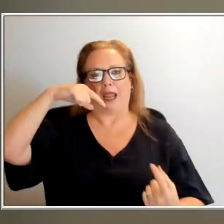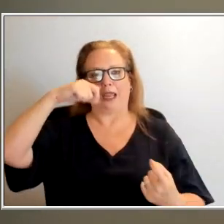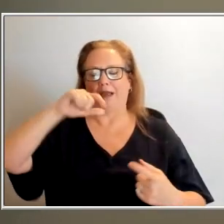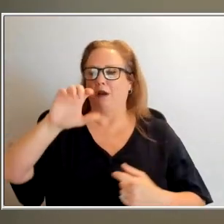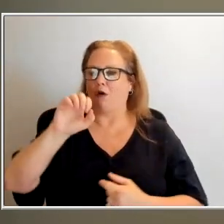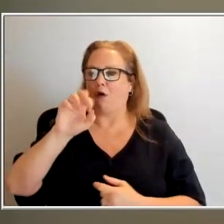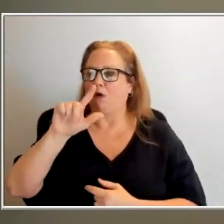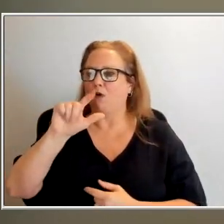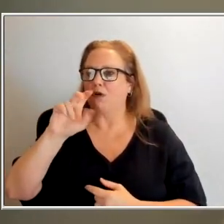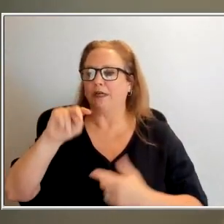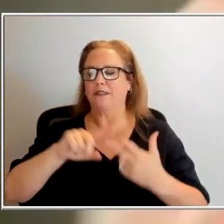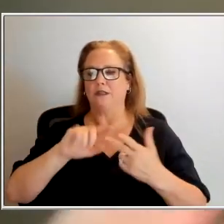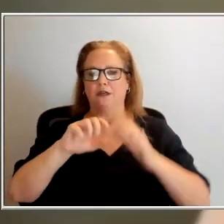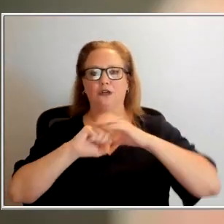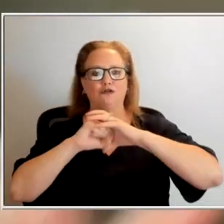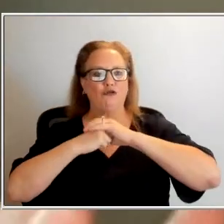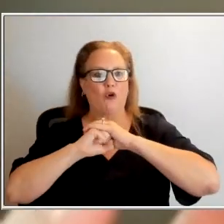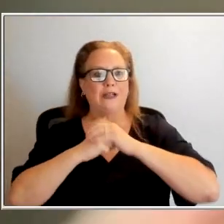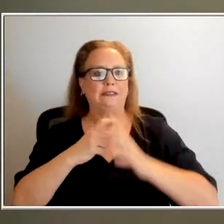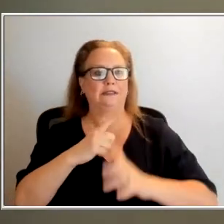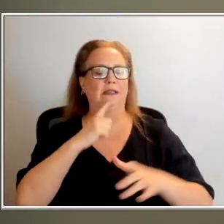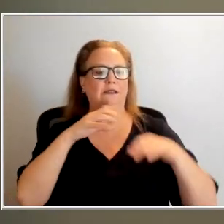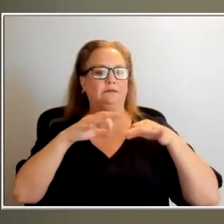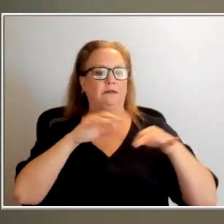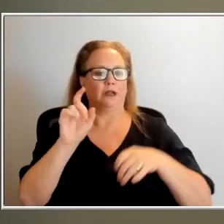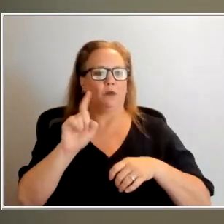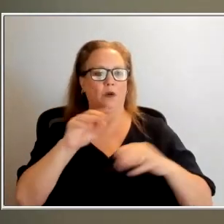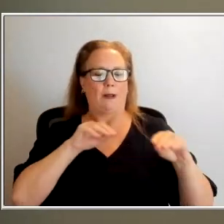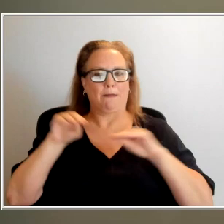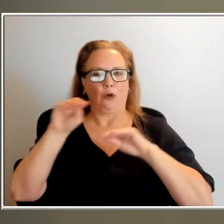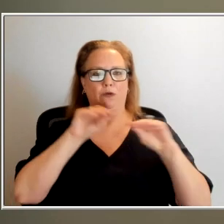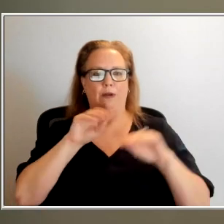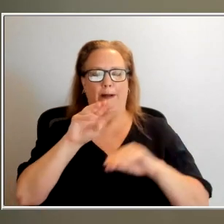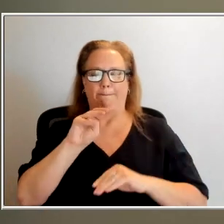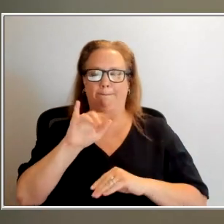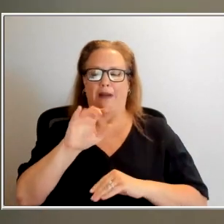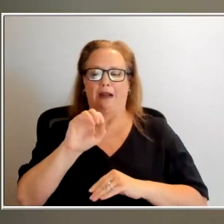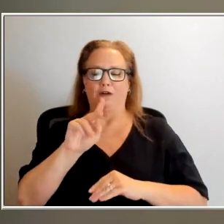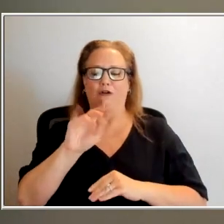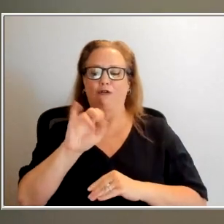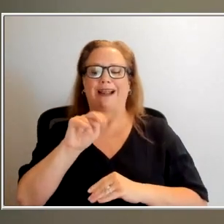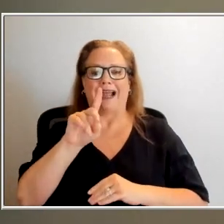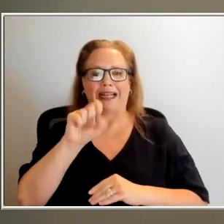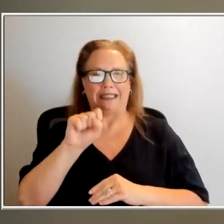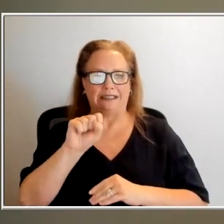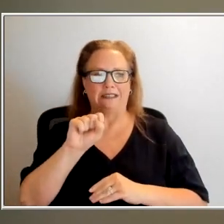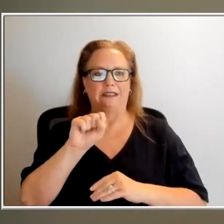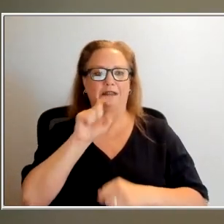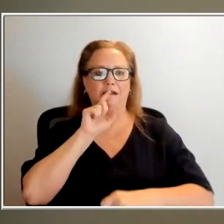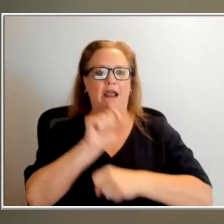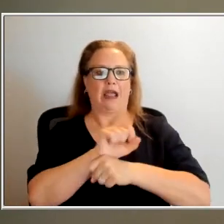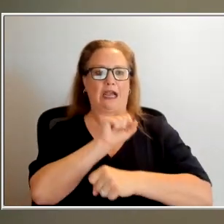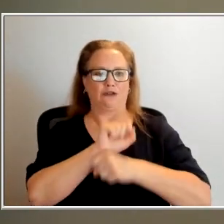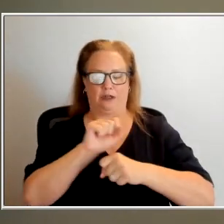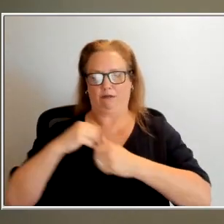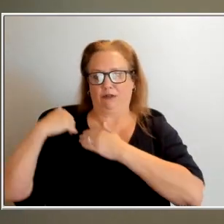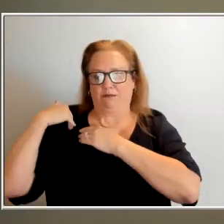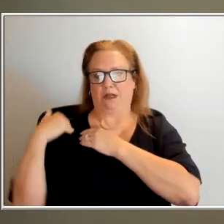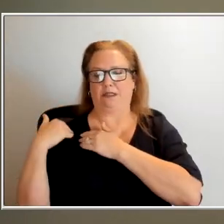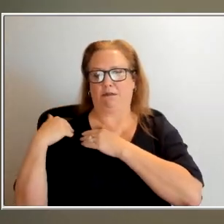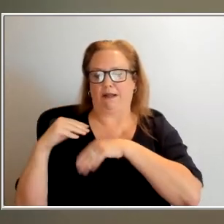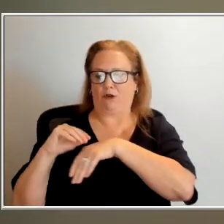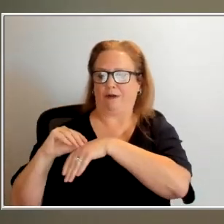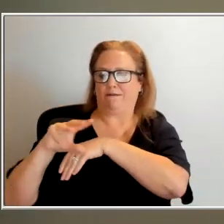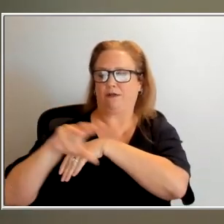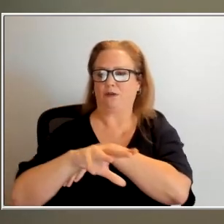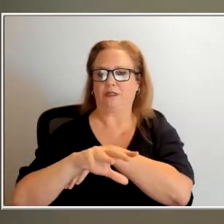organs, your joints. They tell you when to move, etc. So myokines are actually responsible for influencing things